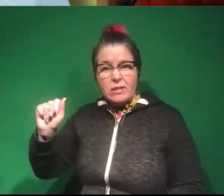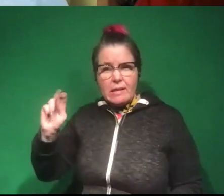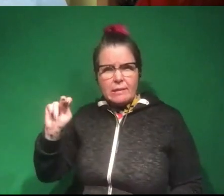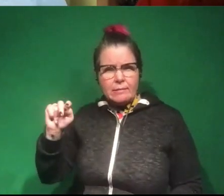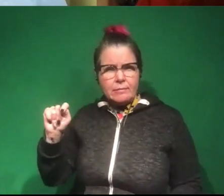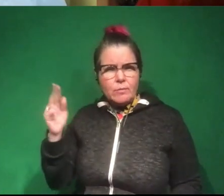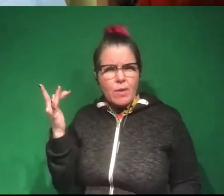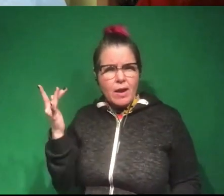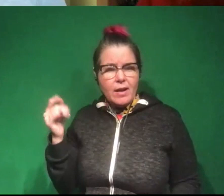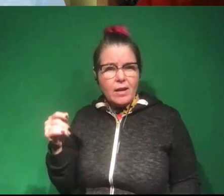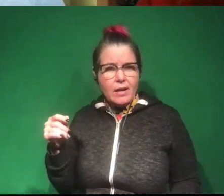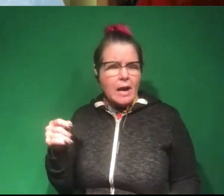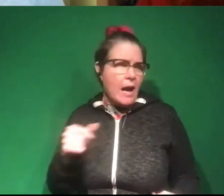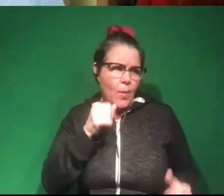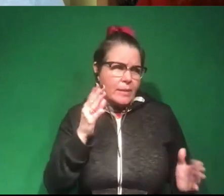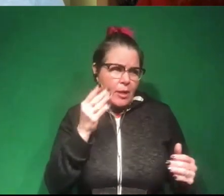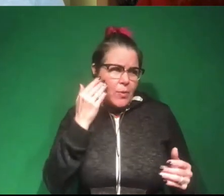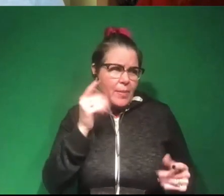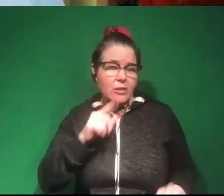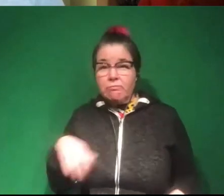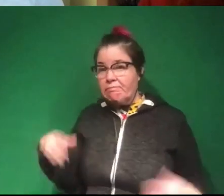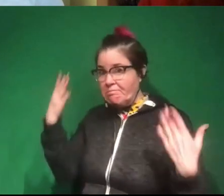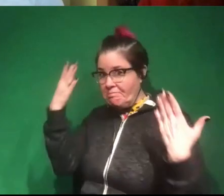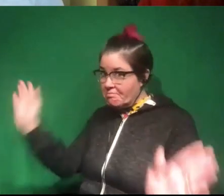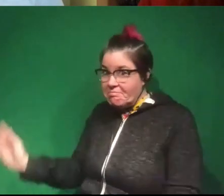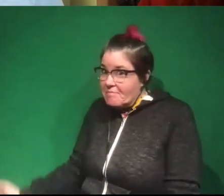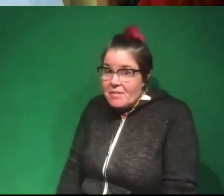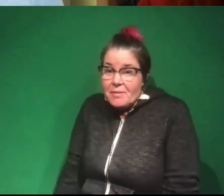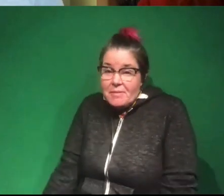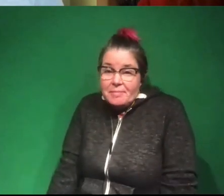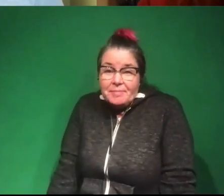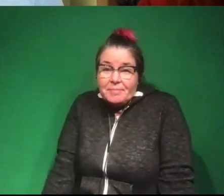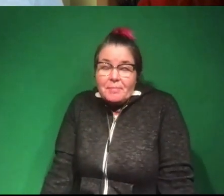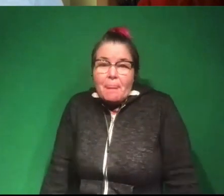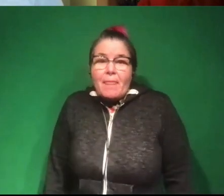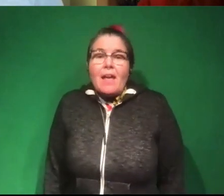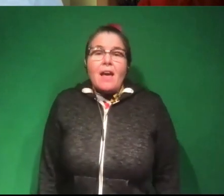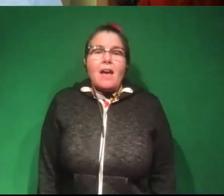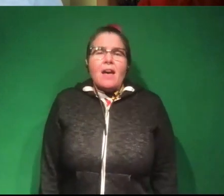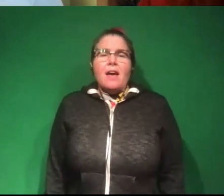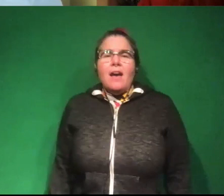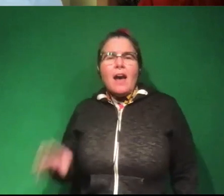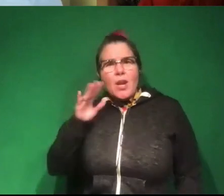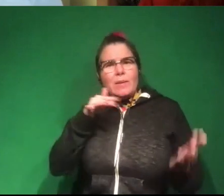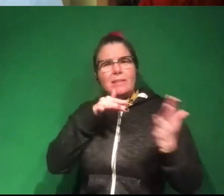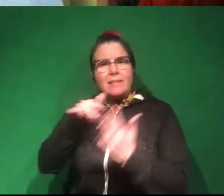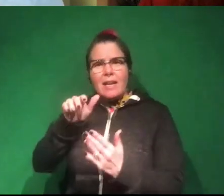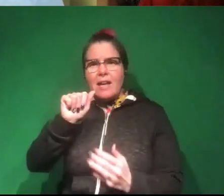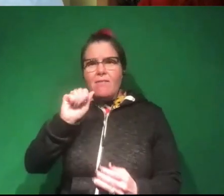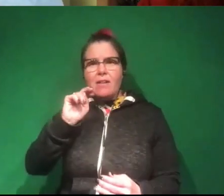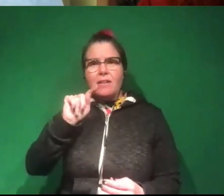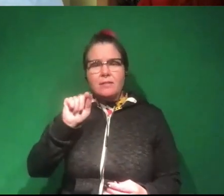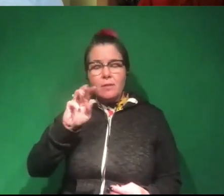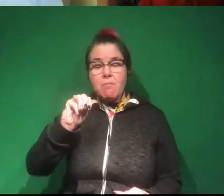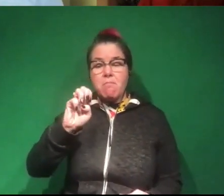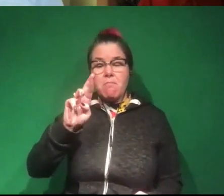I don't expect you to know the answer to this, but I don't know that. I think I know like the study of ants is